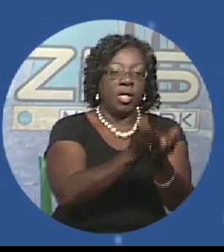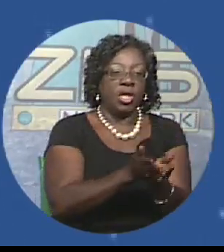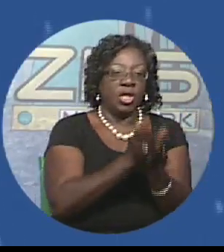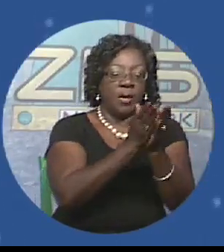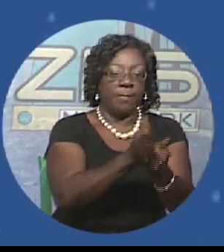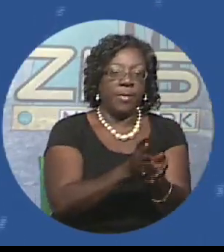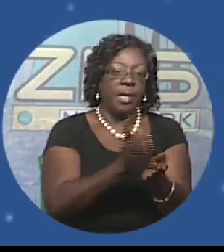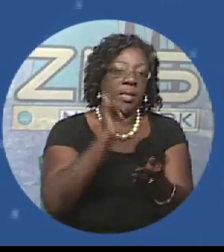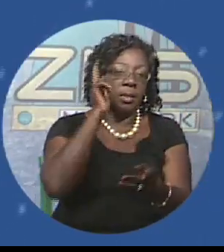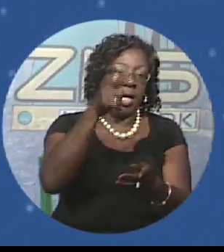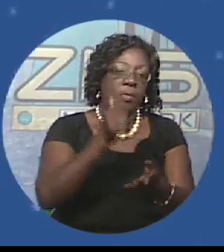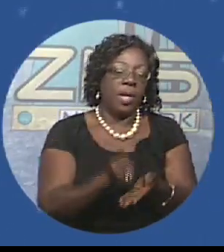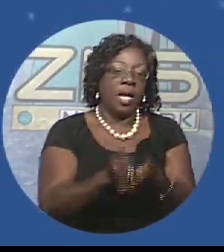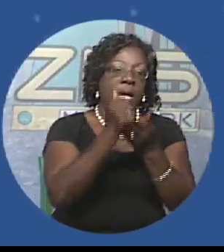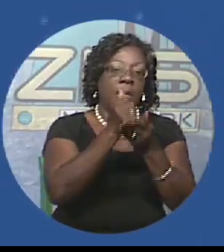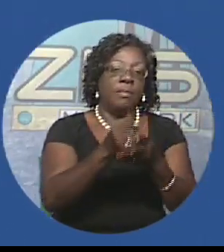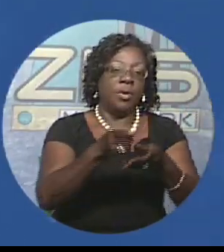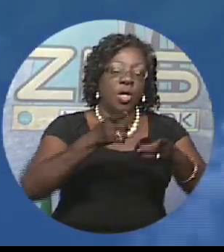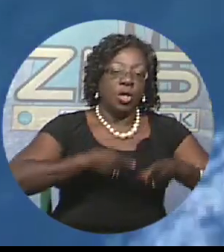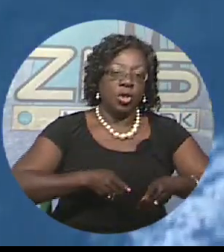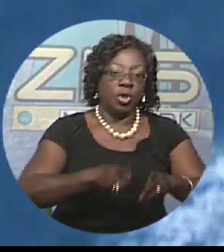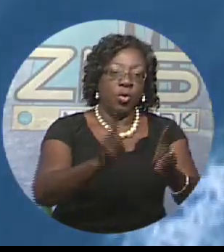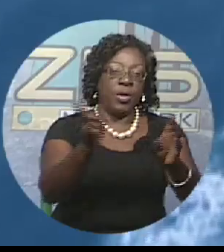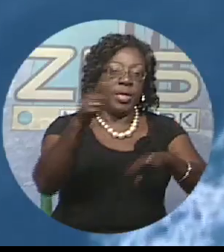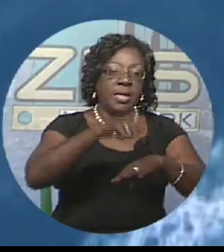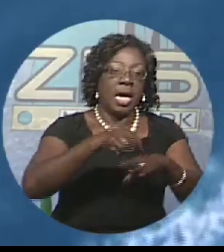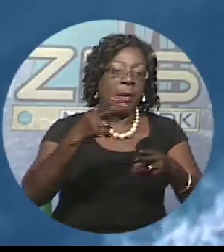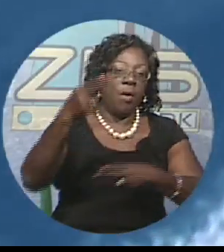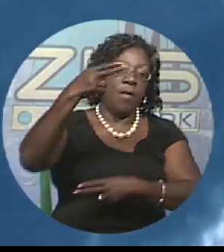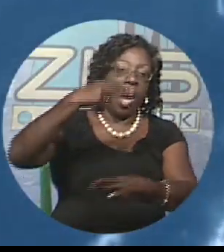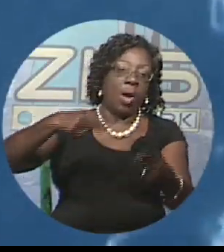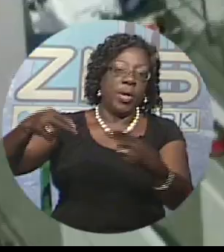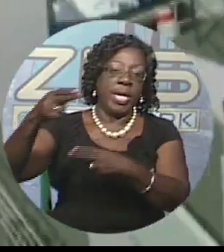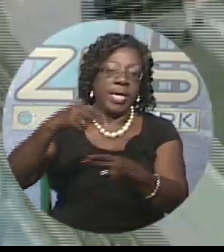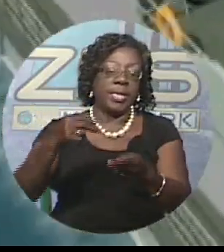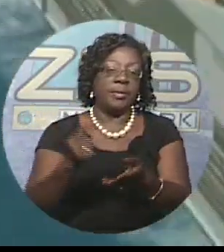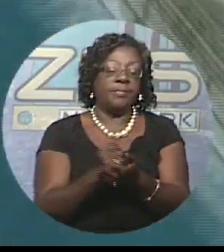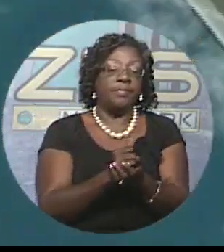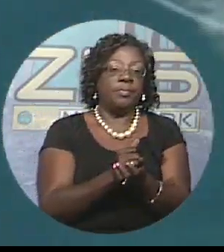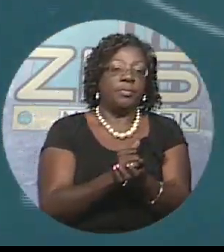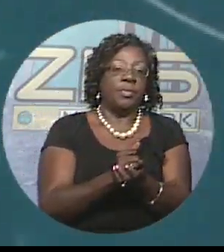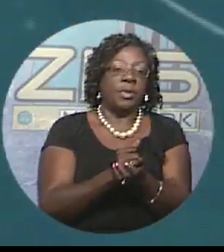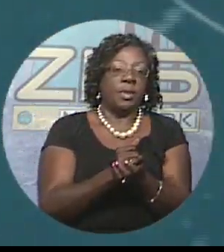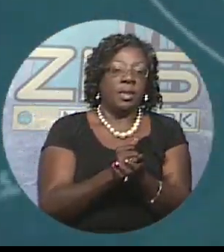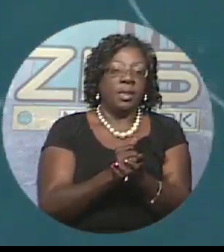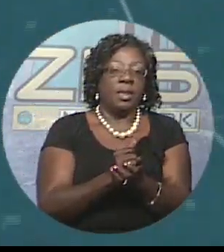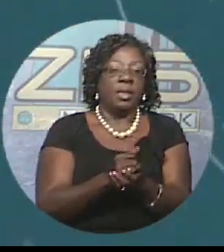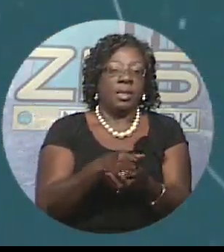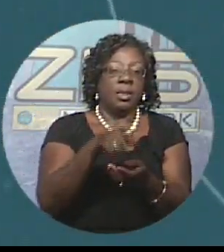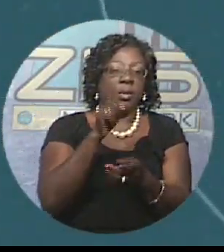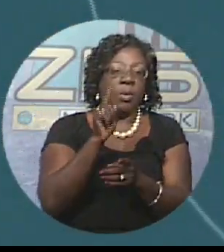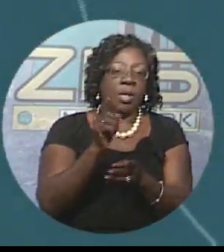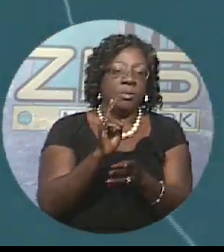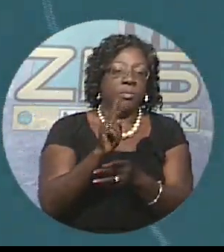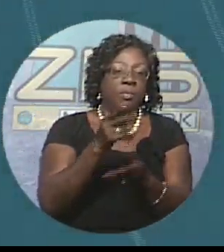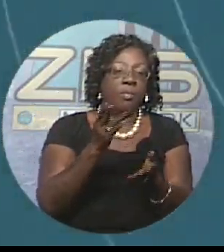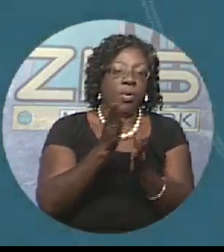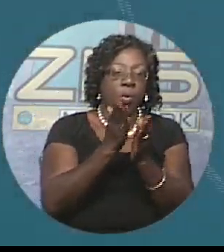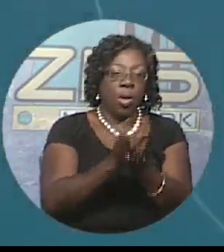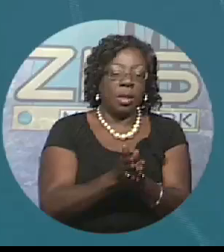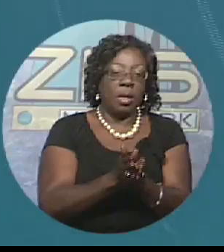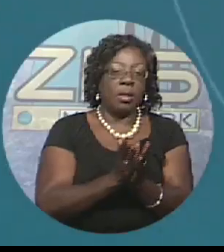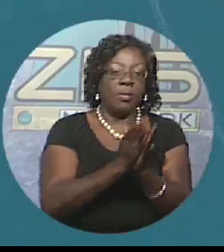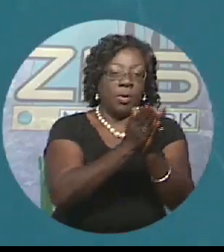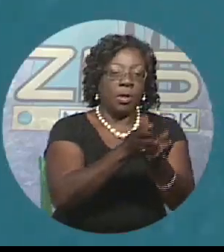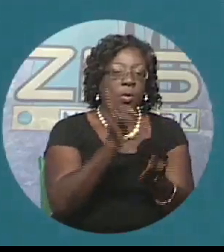will be utilized for logistical support and disaster relief. The Stand Patrol 4207 Blue Water Patrol